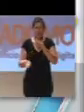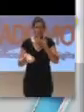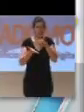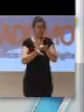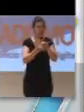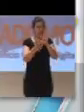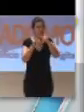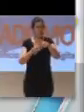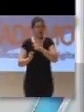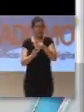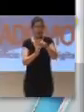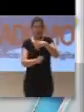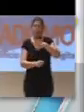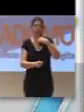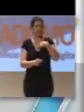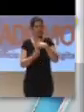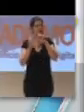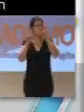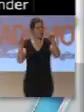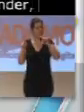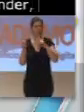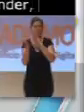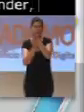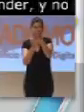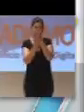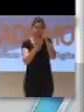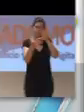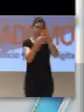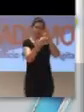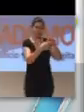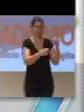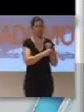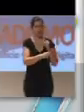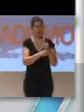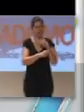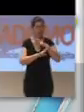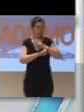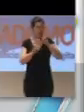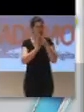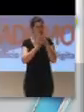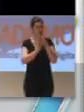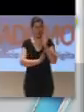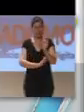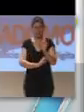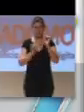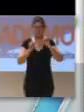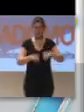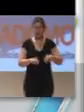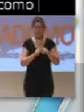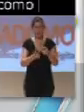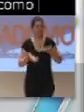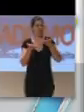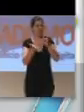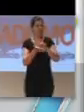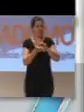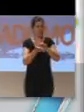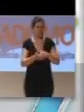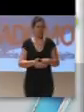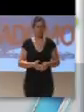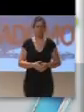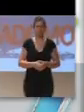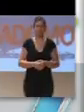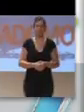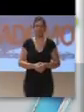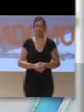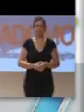has some kind of problems, and suddenly you realize that you cannot provide the service to the people that you need. So this was the first